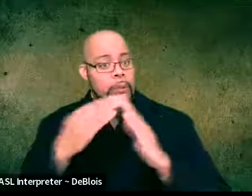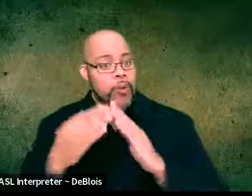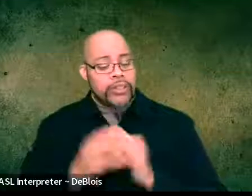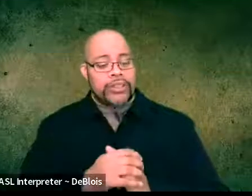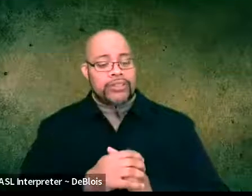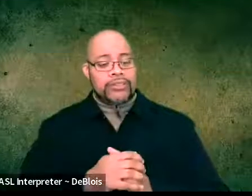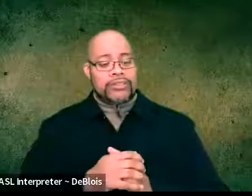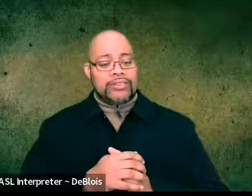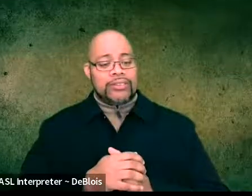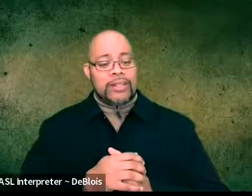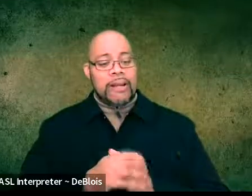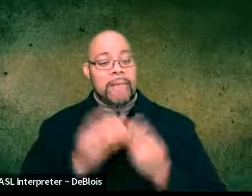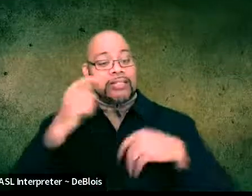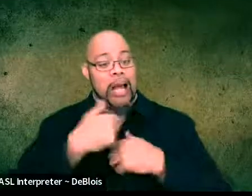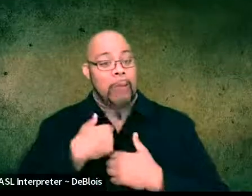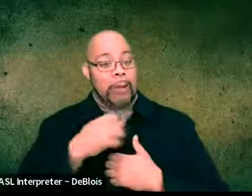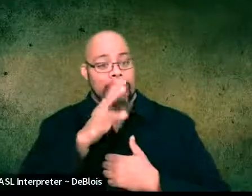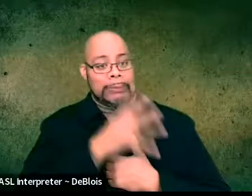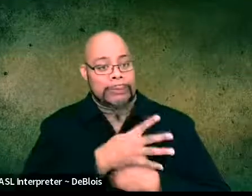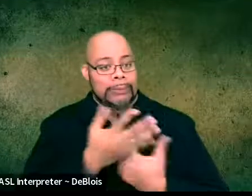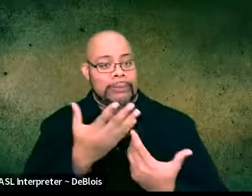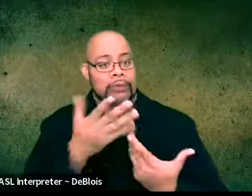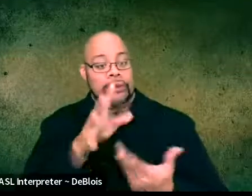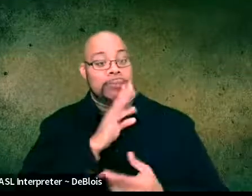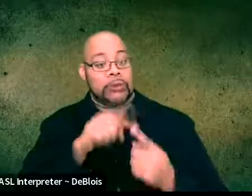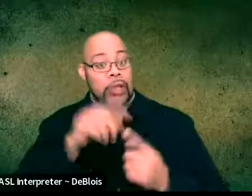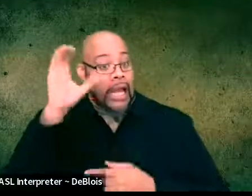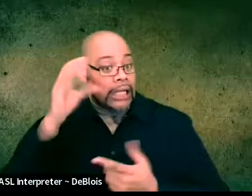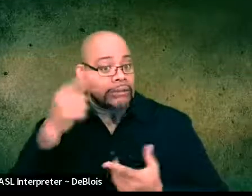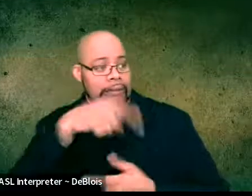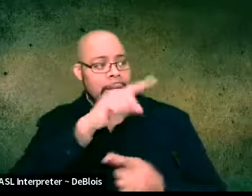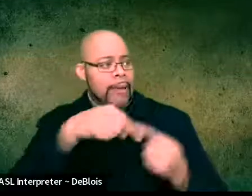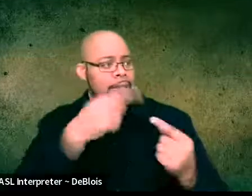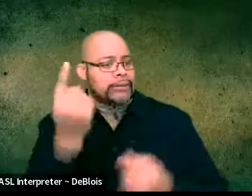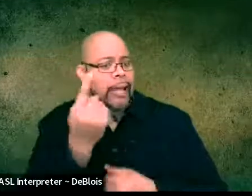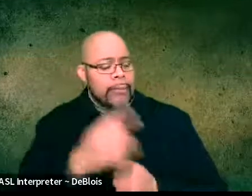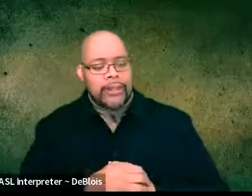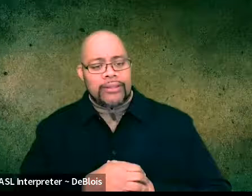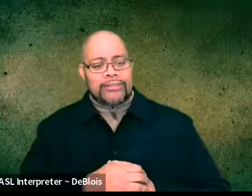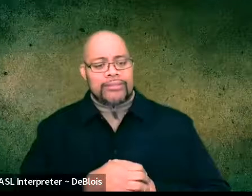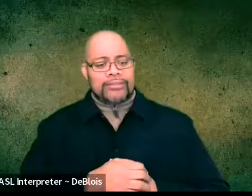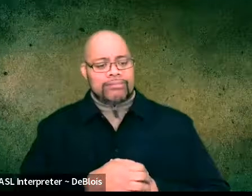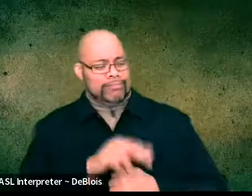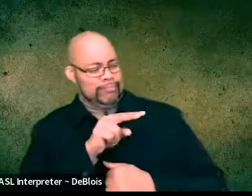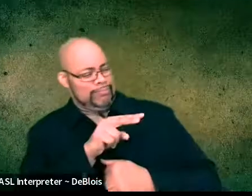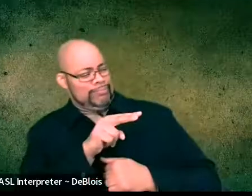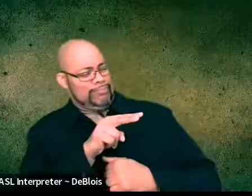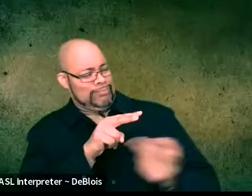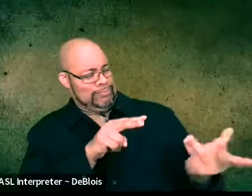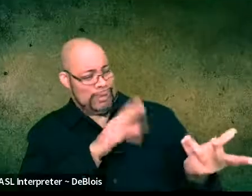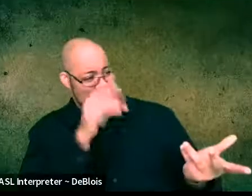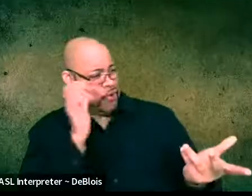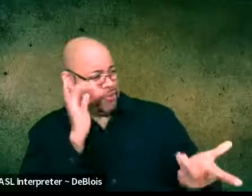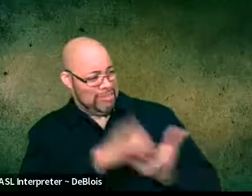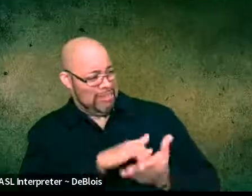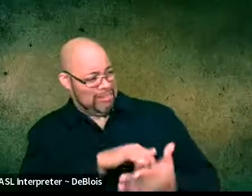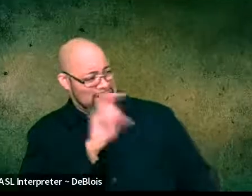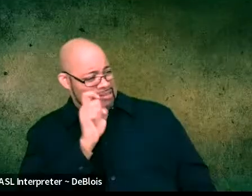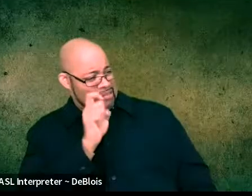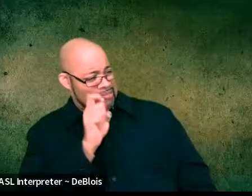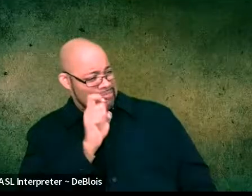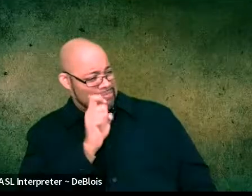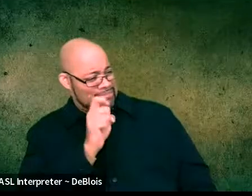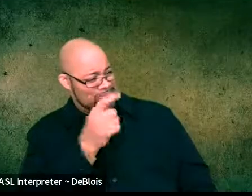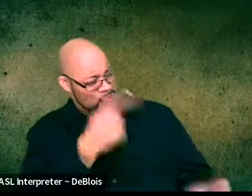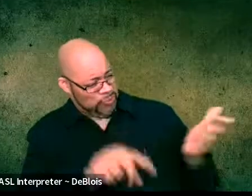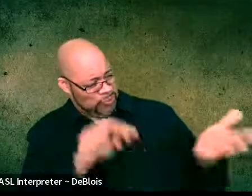Oftentimes we left out. You speak to your cousin about something. looking at you like, I ain't never heard of that. You looking at them like,